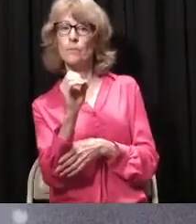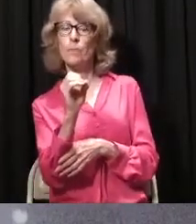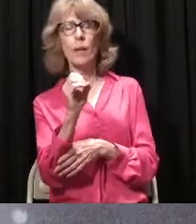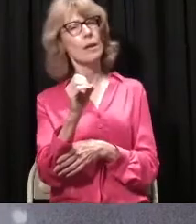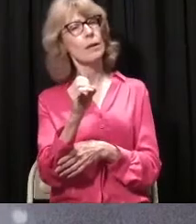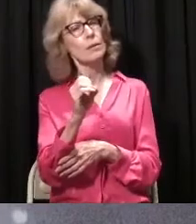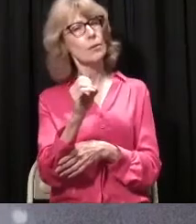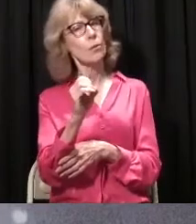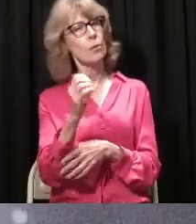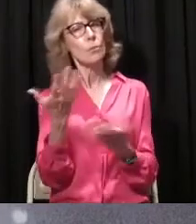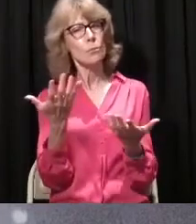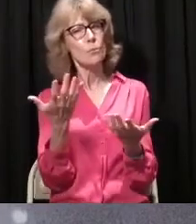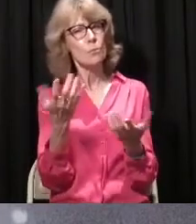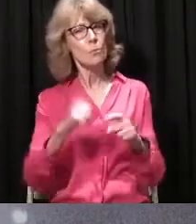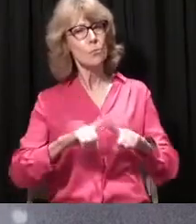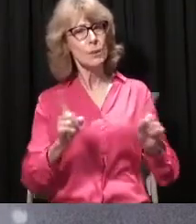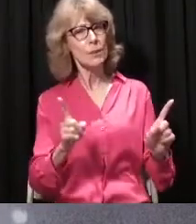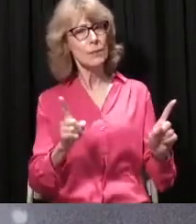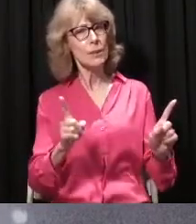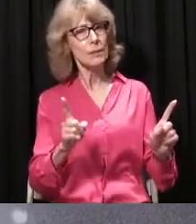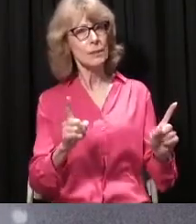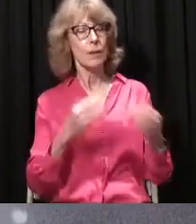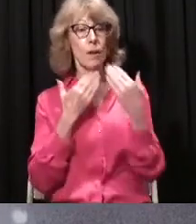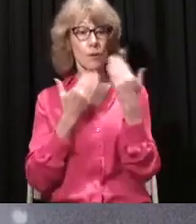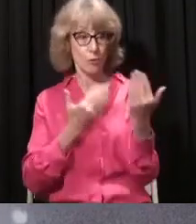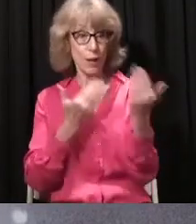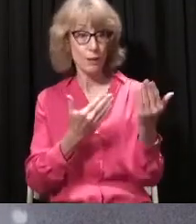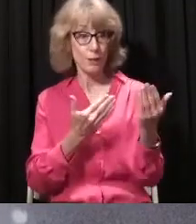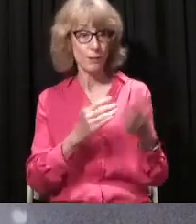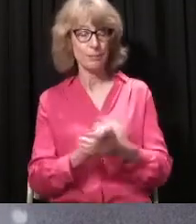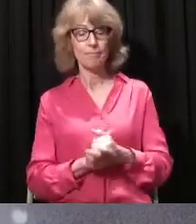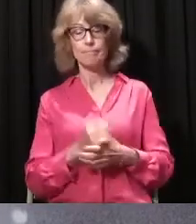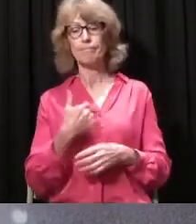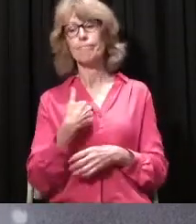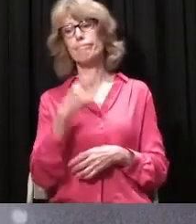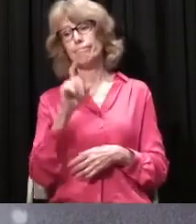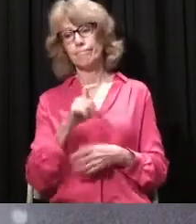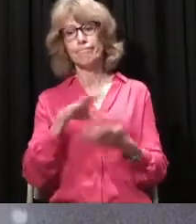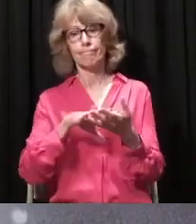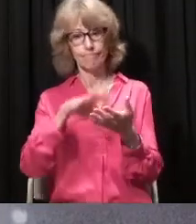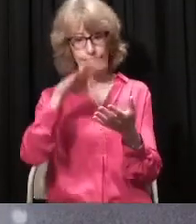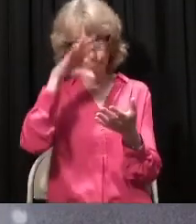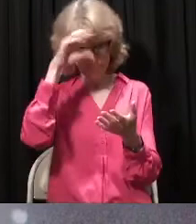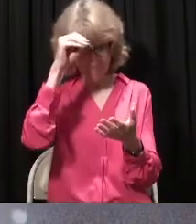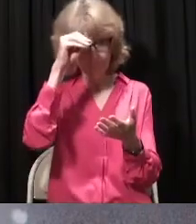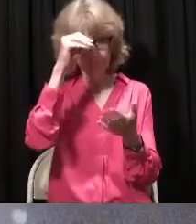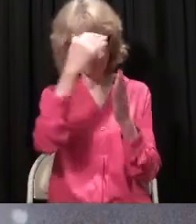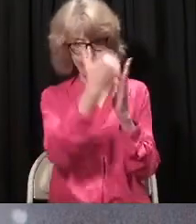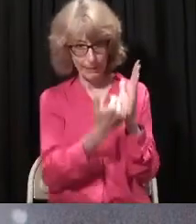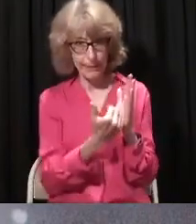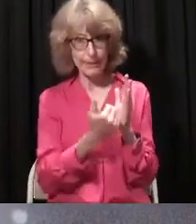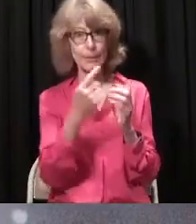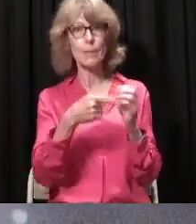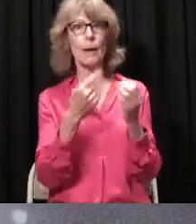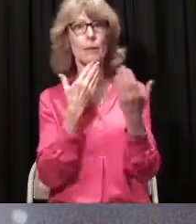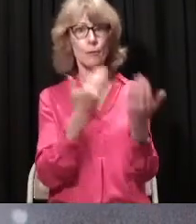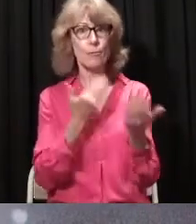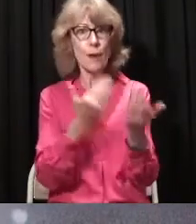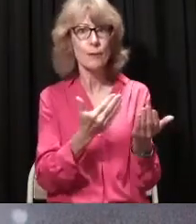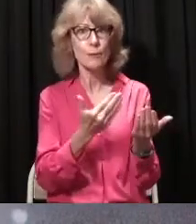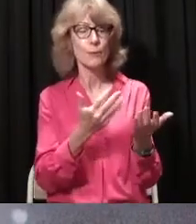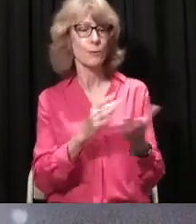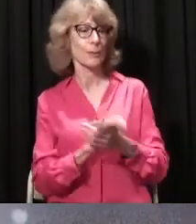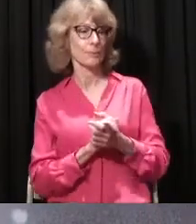So I got a lesson to learn. I think gratitude's a little more than baked beans. Like there's something going on with gratitude. And let me